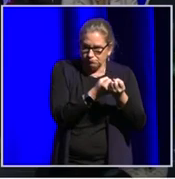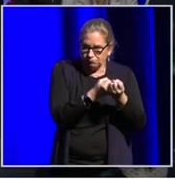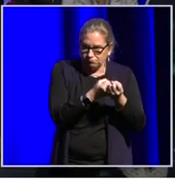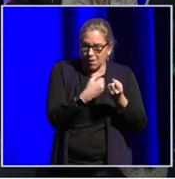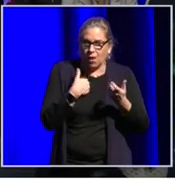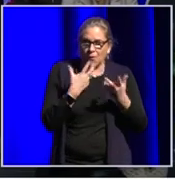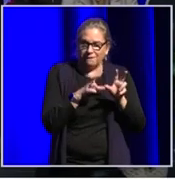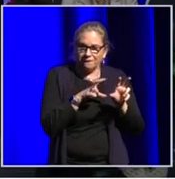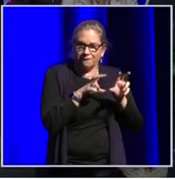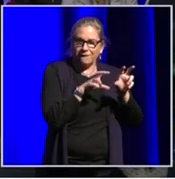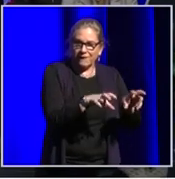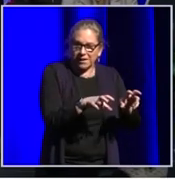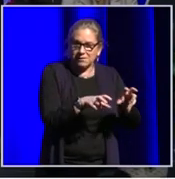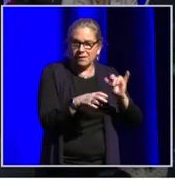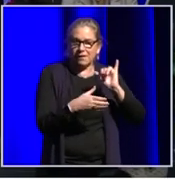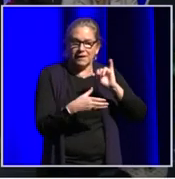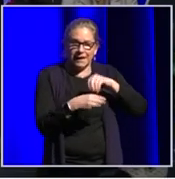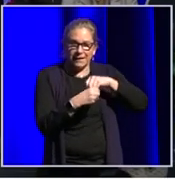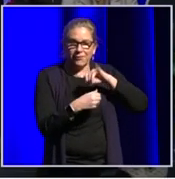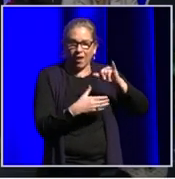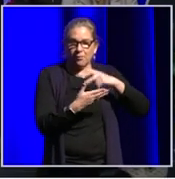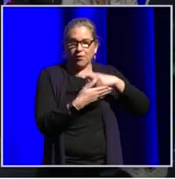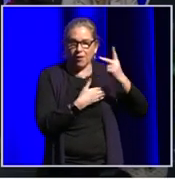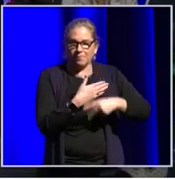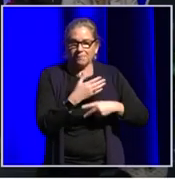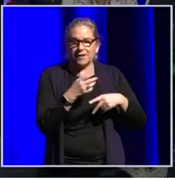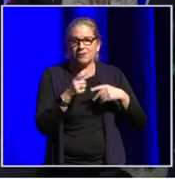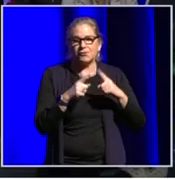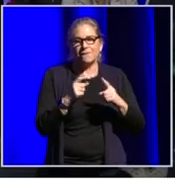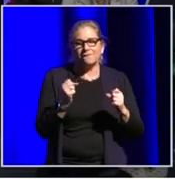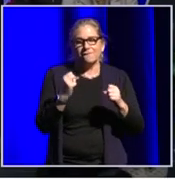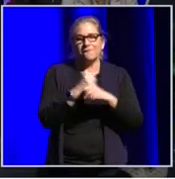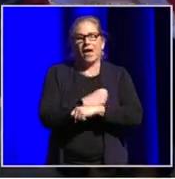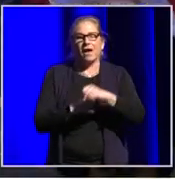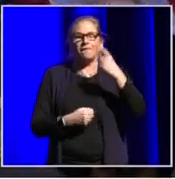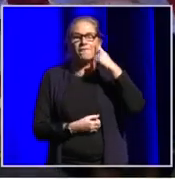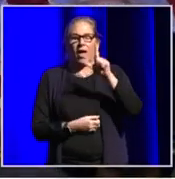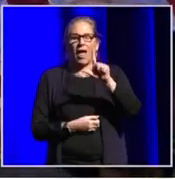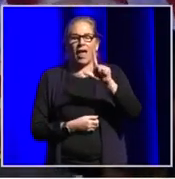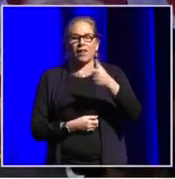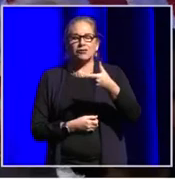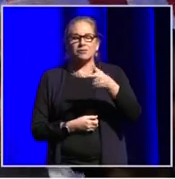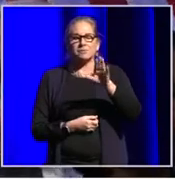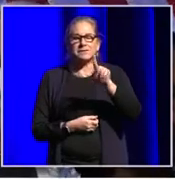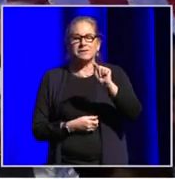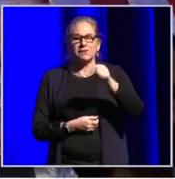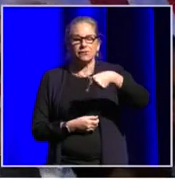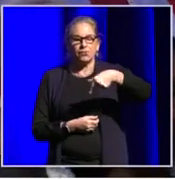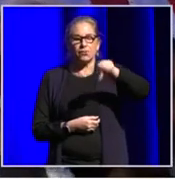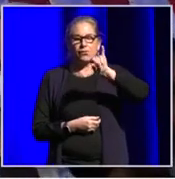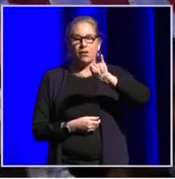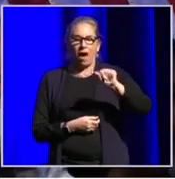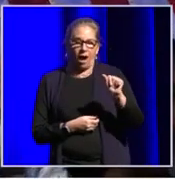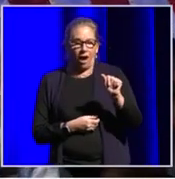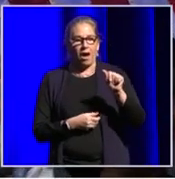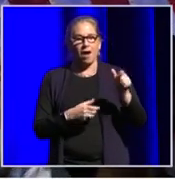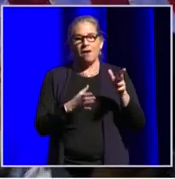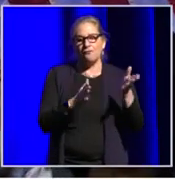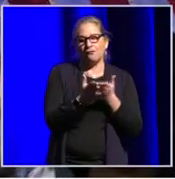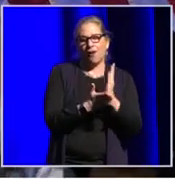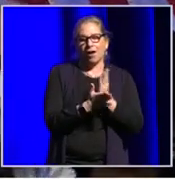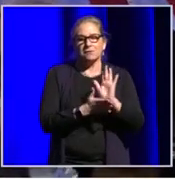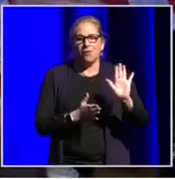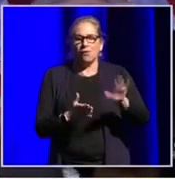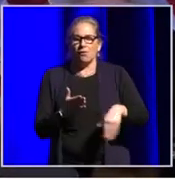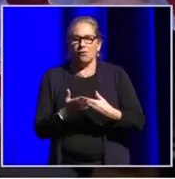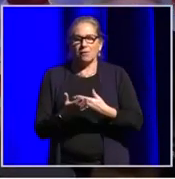our LGBTQIA+ neighbors. So today, and I'm wrapping, if you are feeling the same calling for renewal in the district that